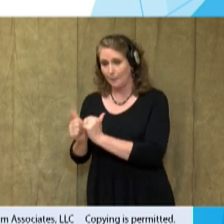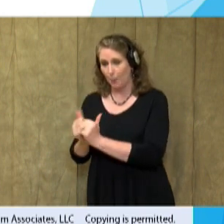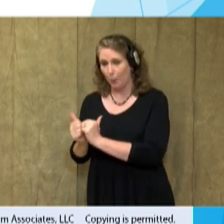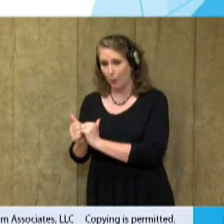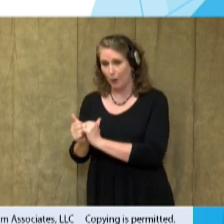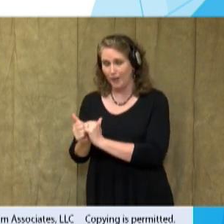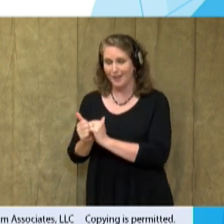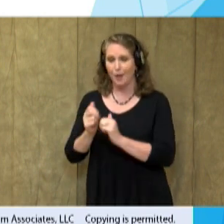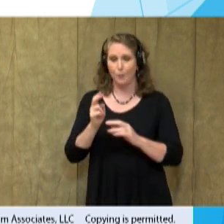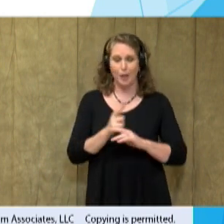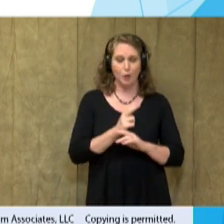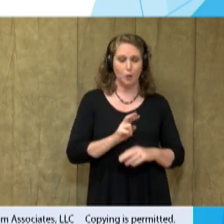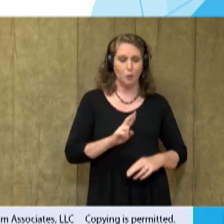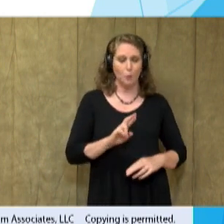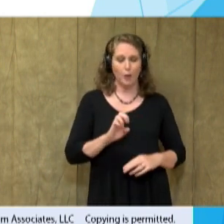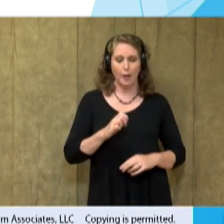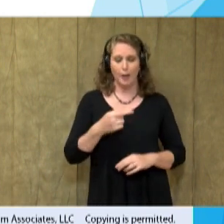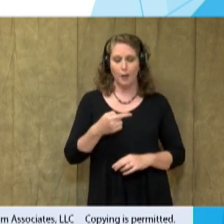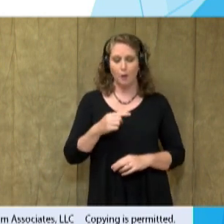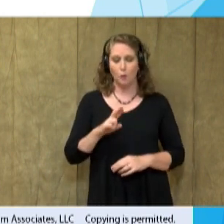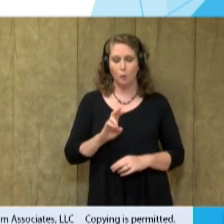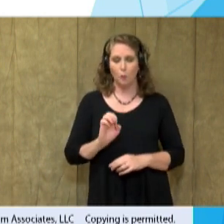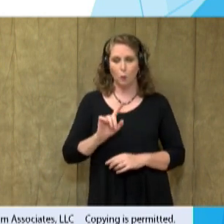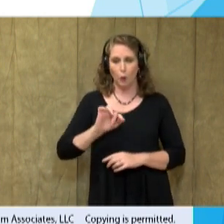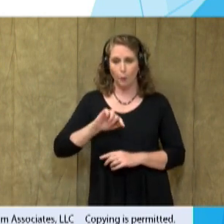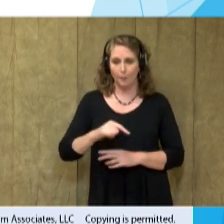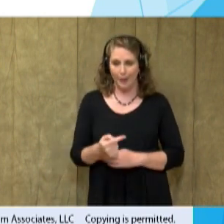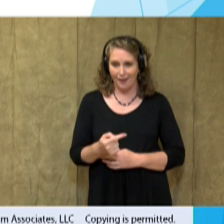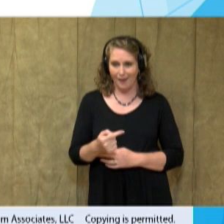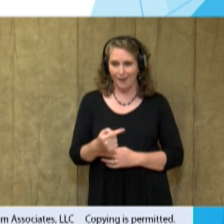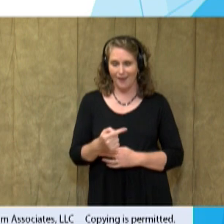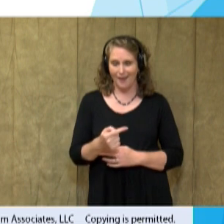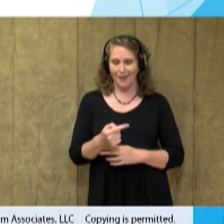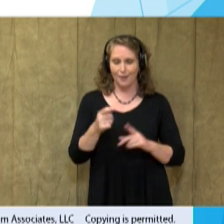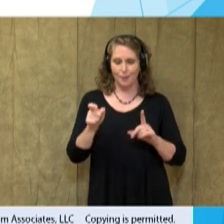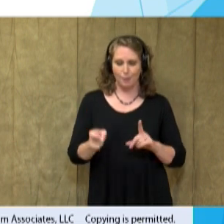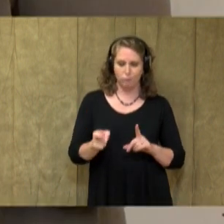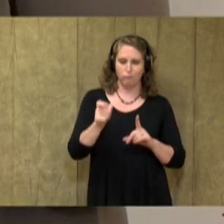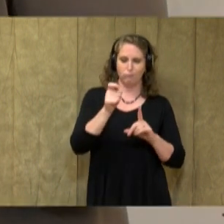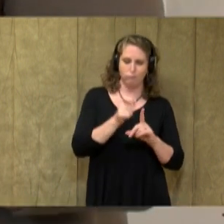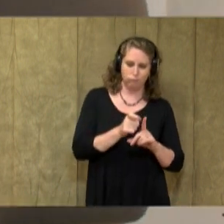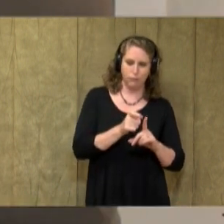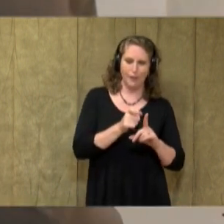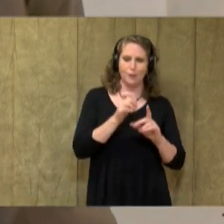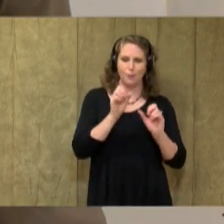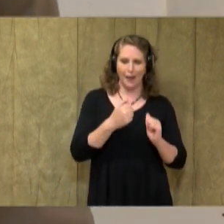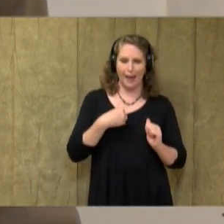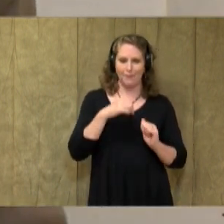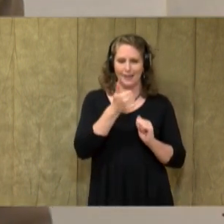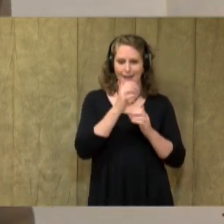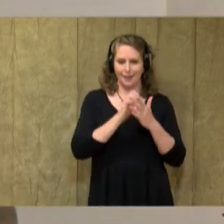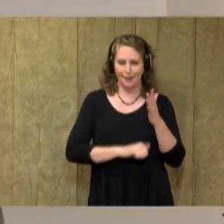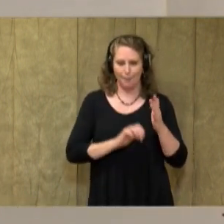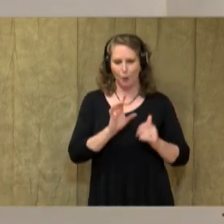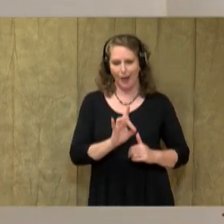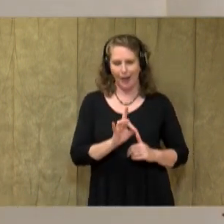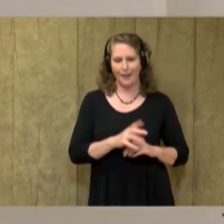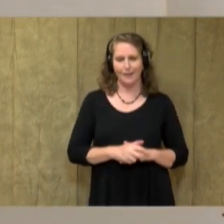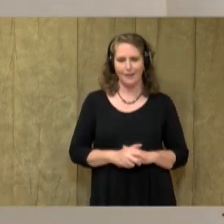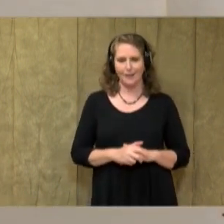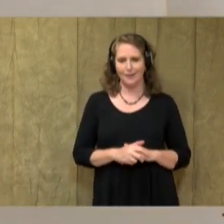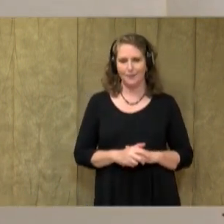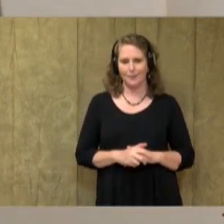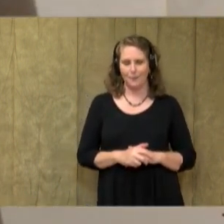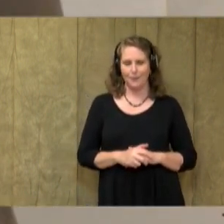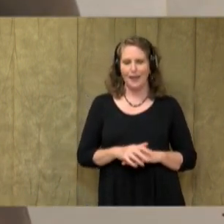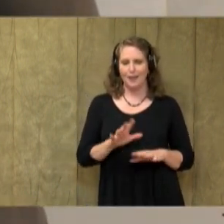using regrouping. We regrouped and made our 10 some ones so that we could take enough away. All right, so we found